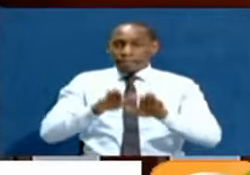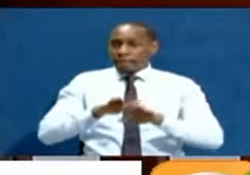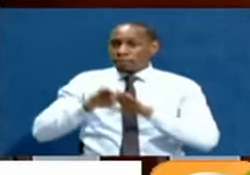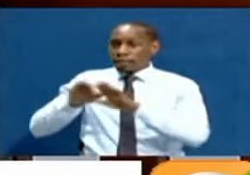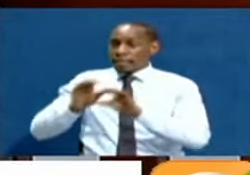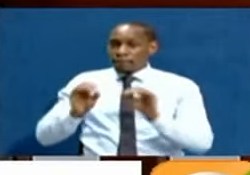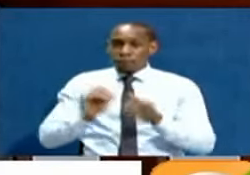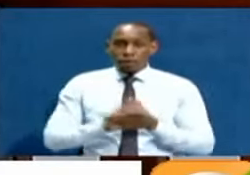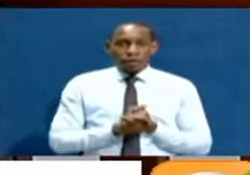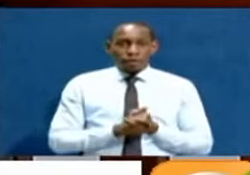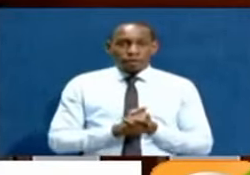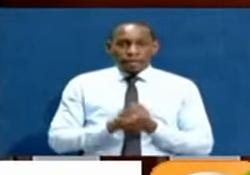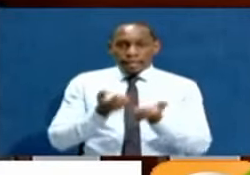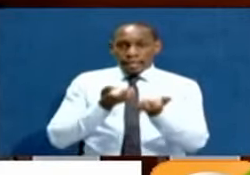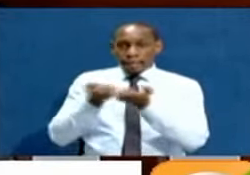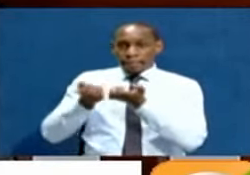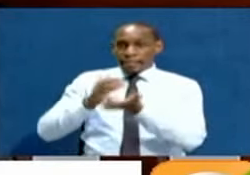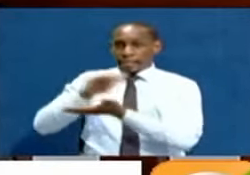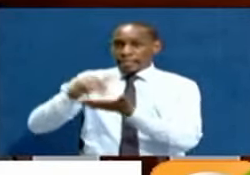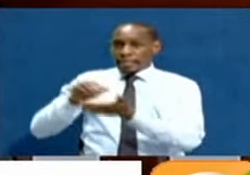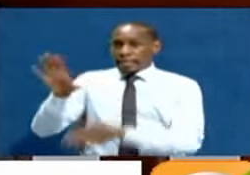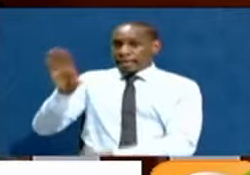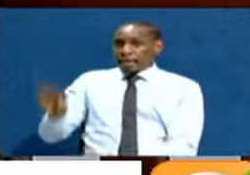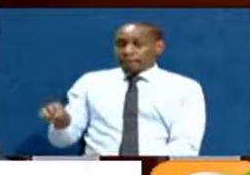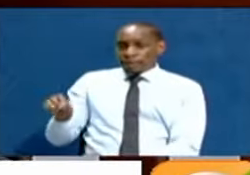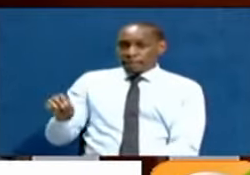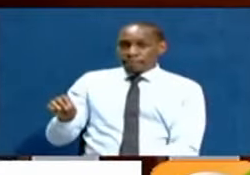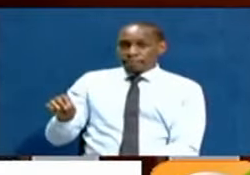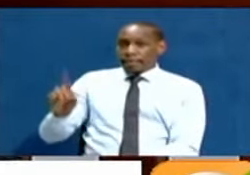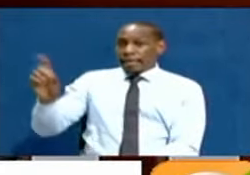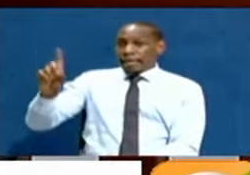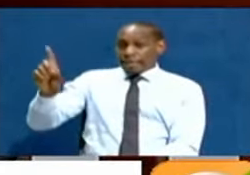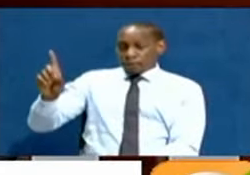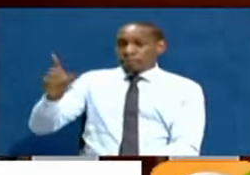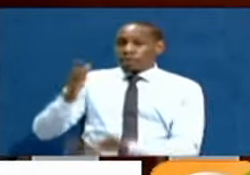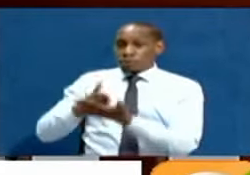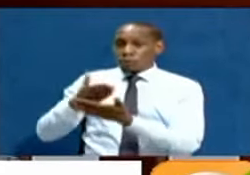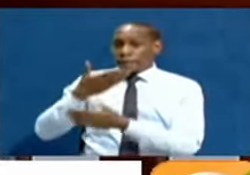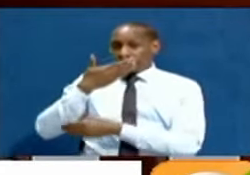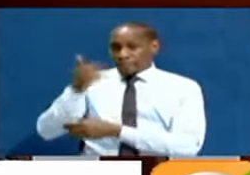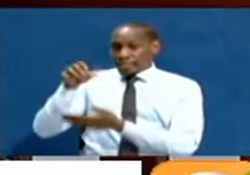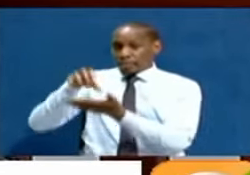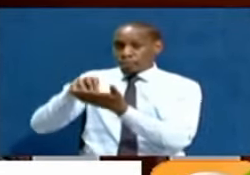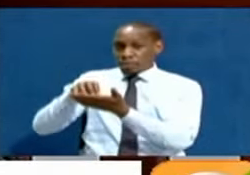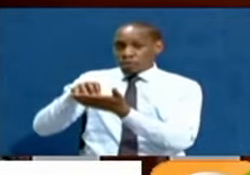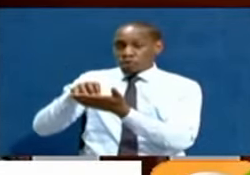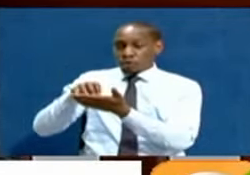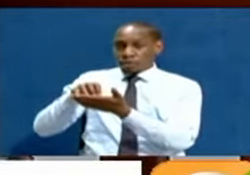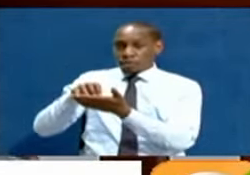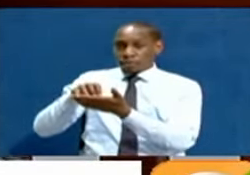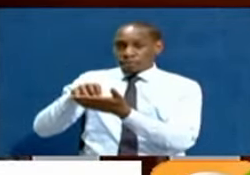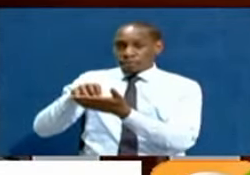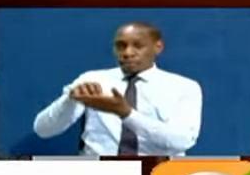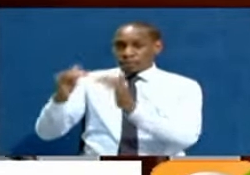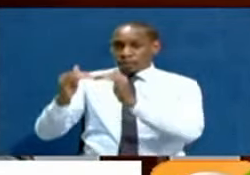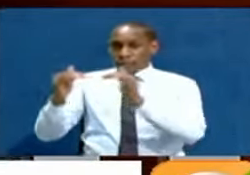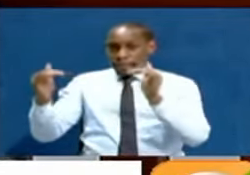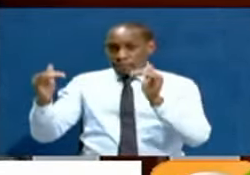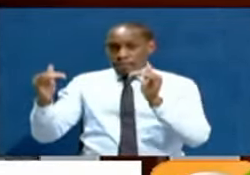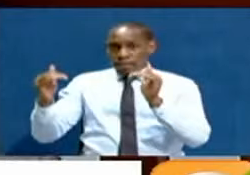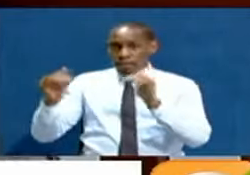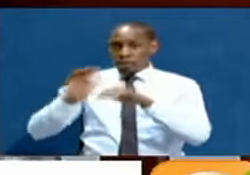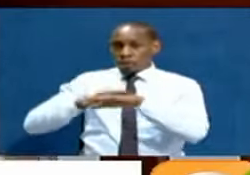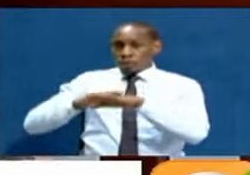careful, the business hub for Africa, which Nairobi is ideally designed for, sitting on the equator, great climate,